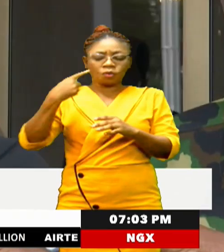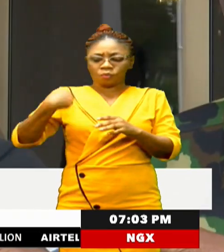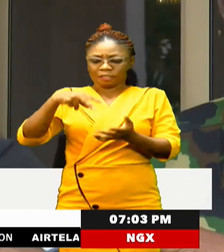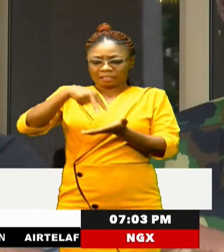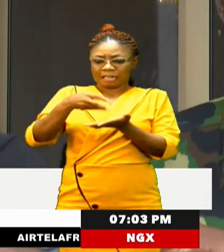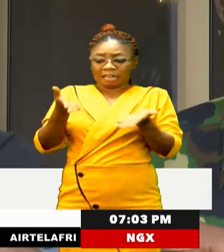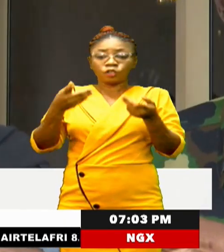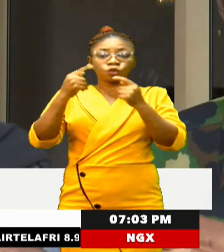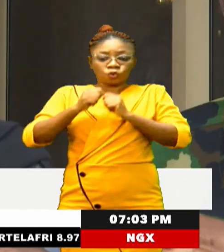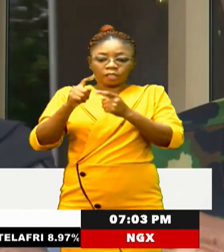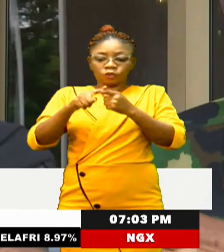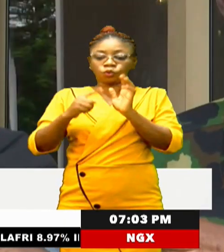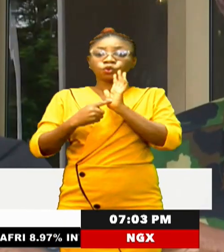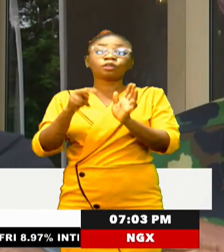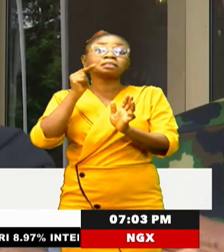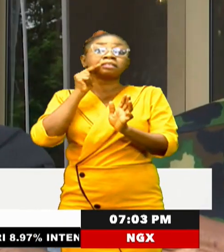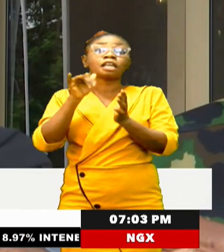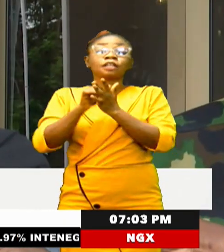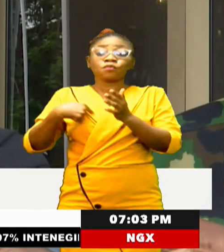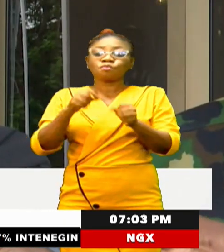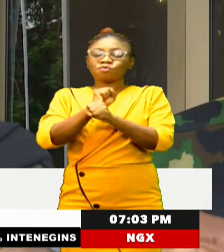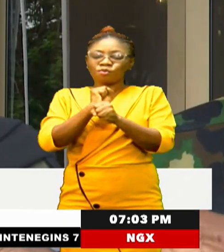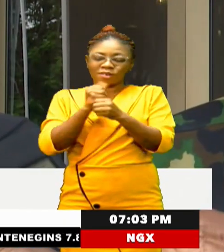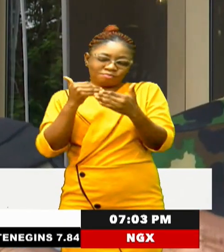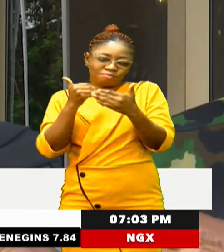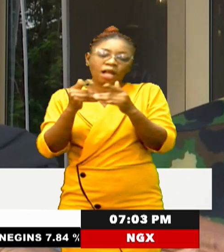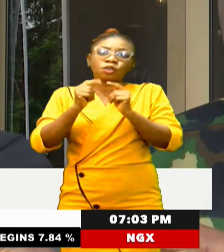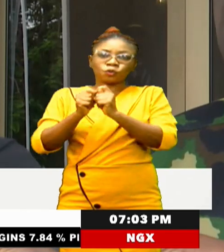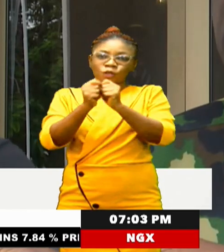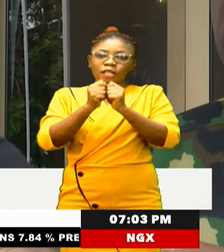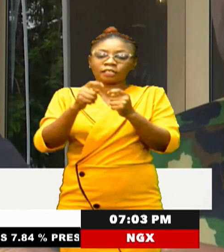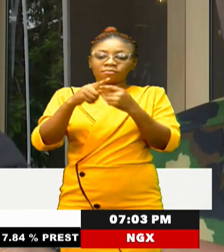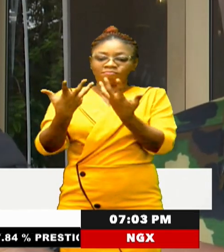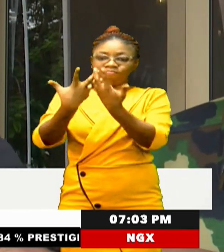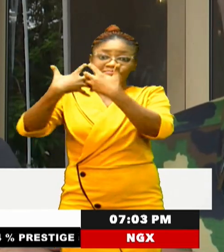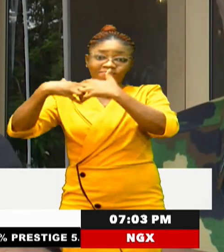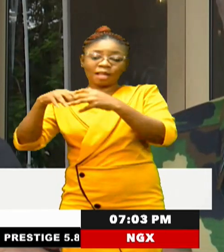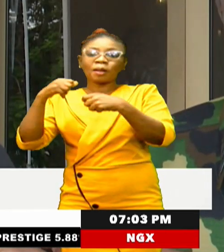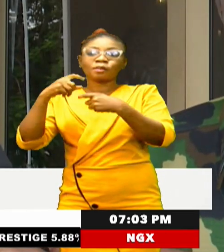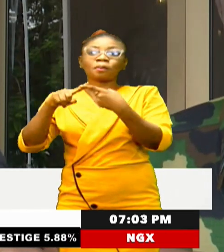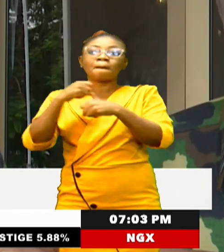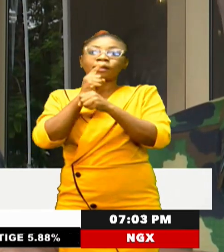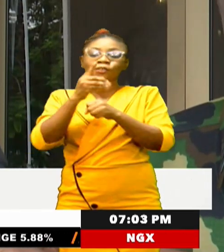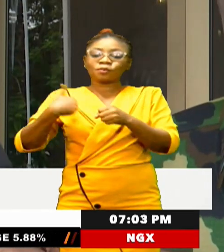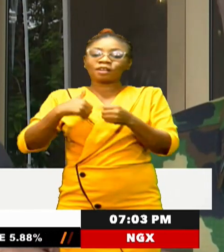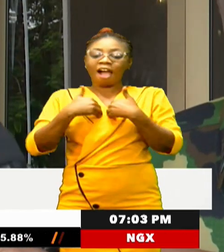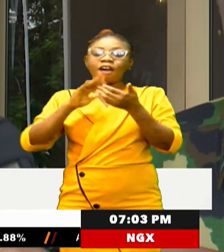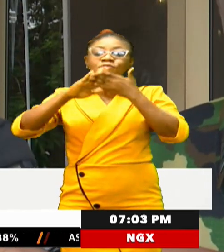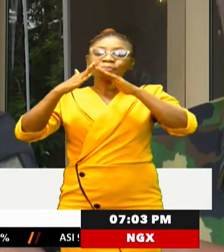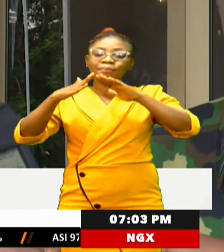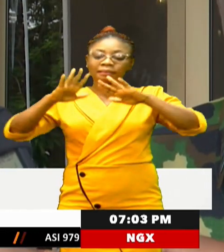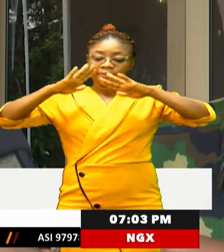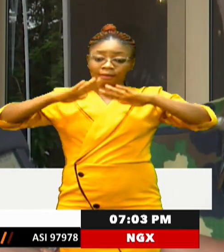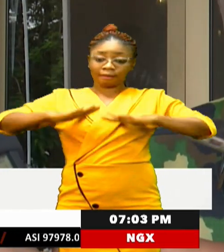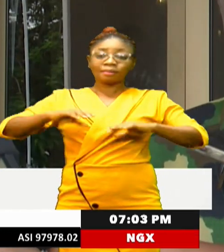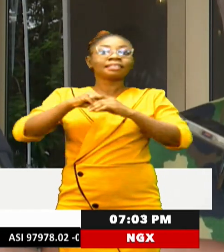show Nigerians that we're working closely, we're working together in synergy to ensure that there's peace and tranquility in Nigeria. That we have